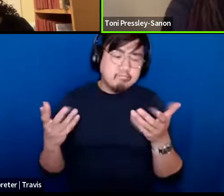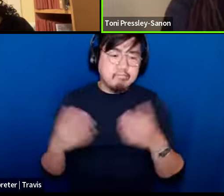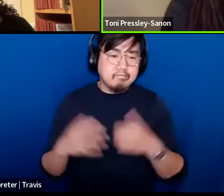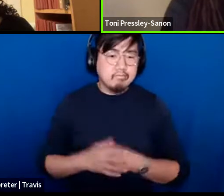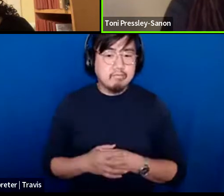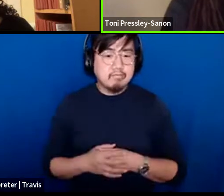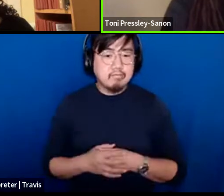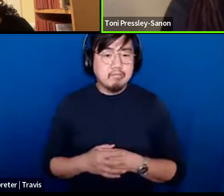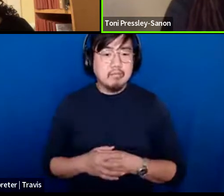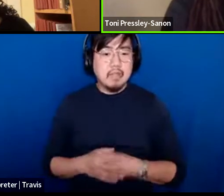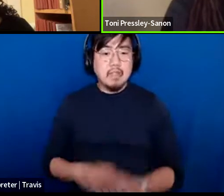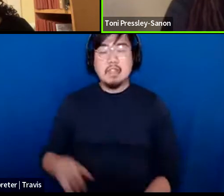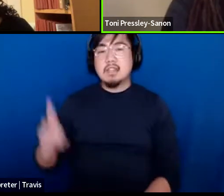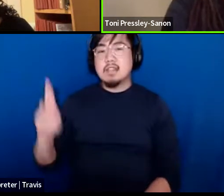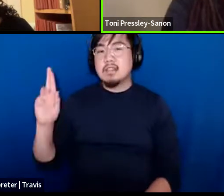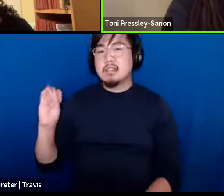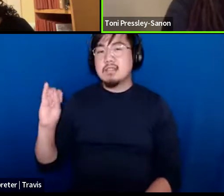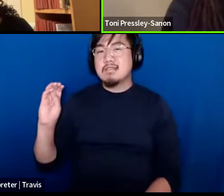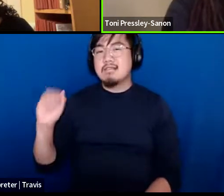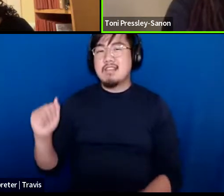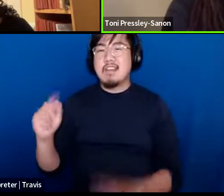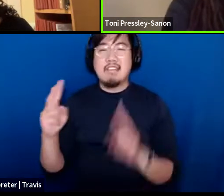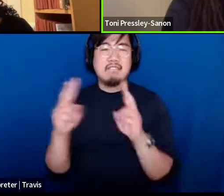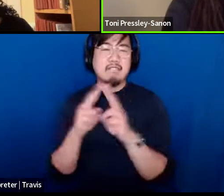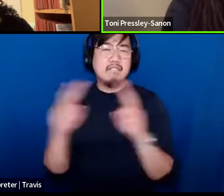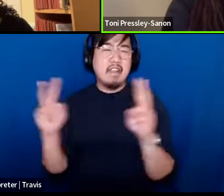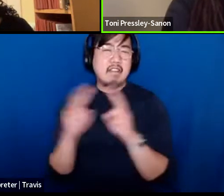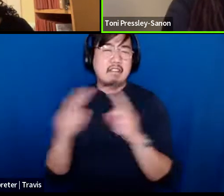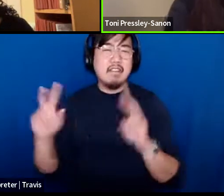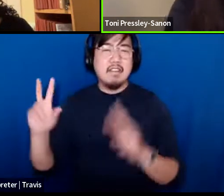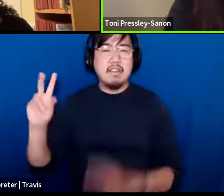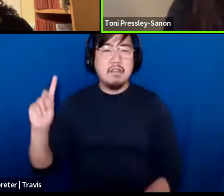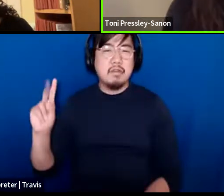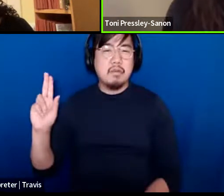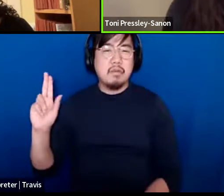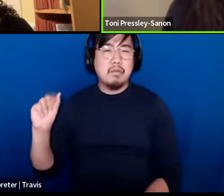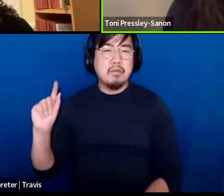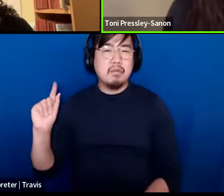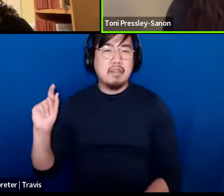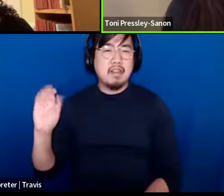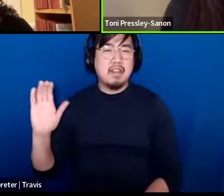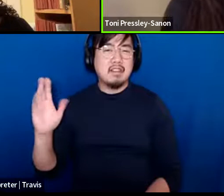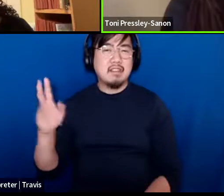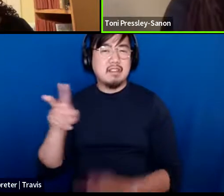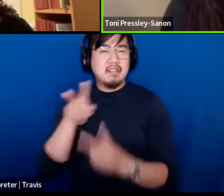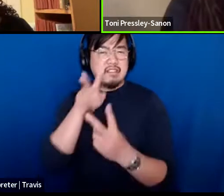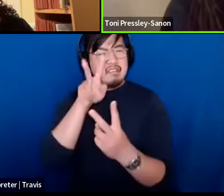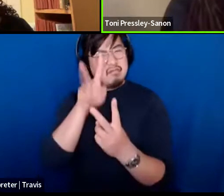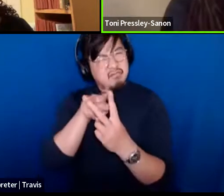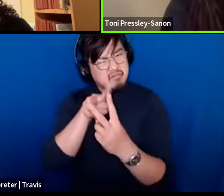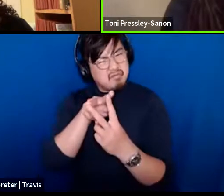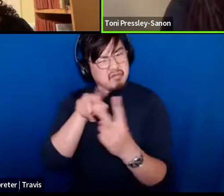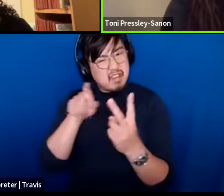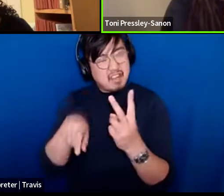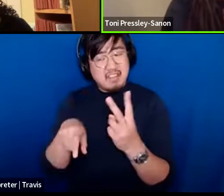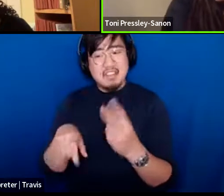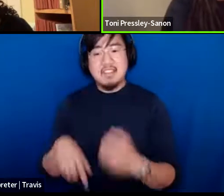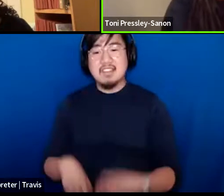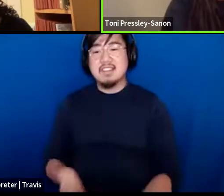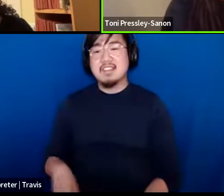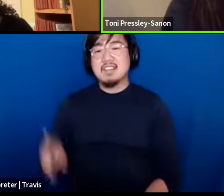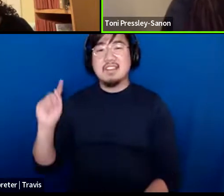Very dualistic. Very dualistic, which is, I think, the exact opposite of Buddhism, right?